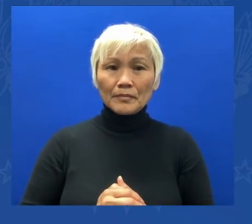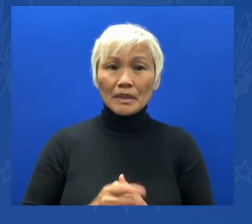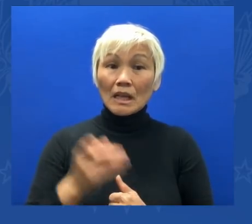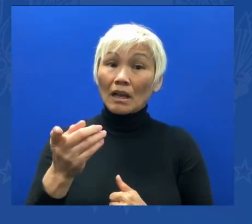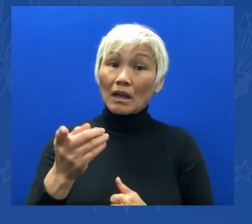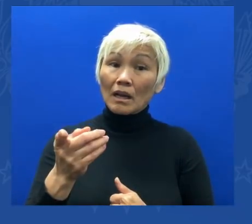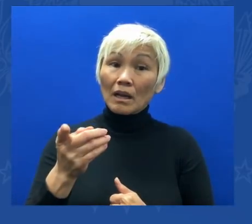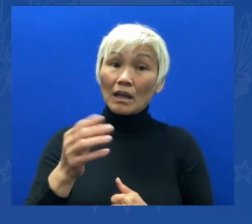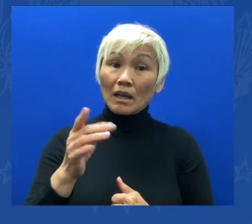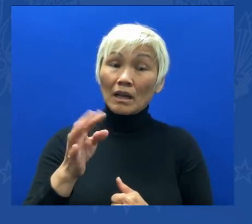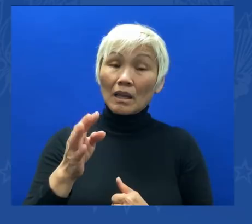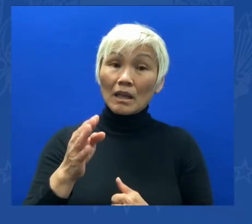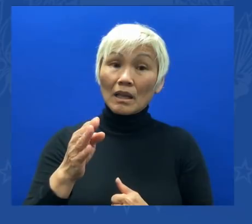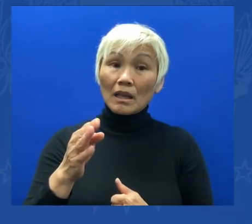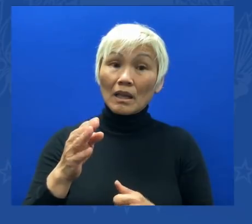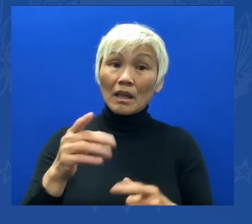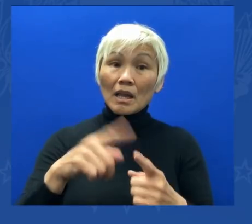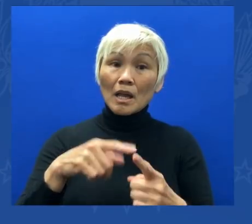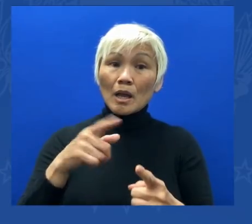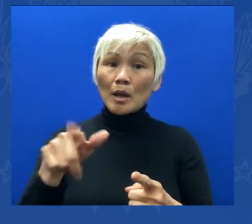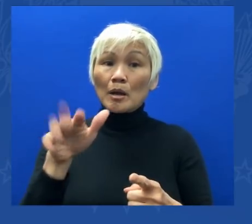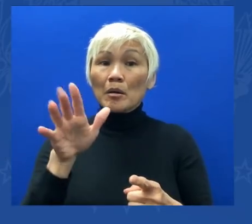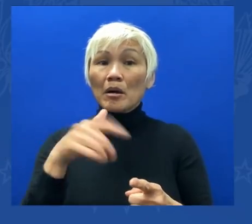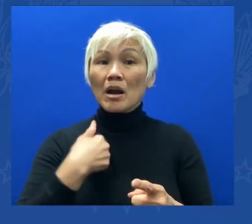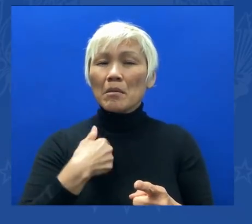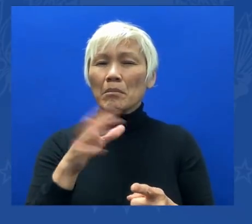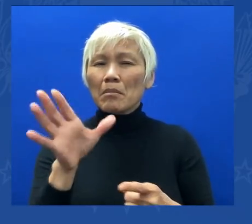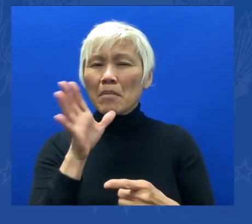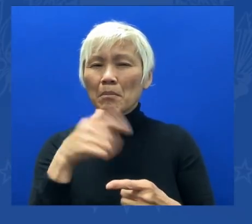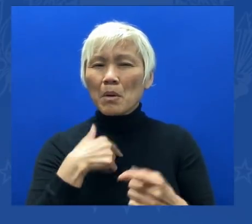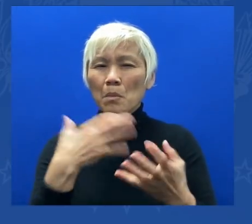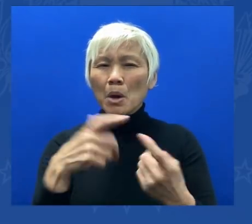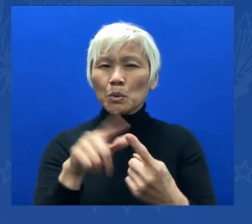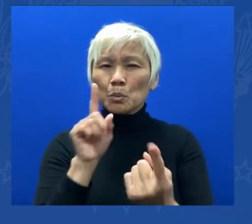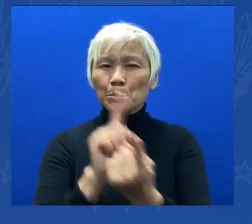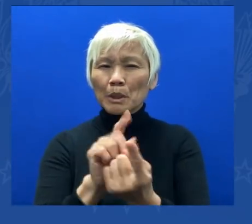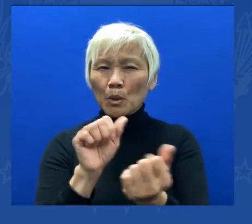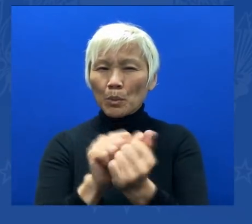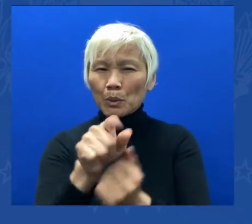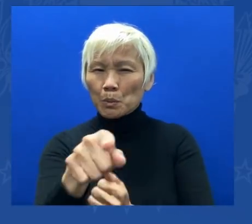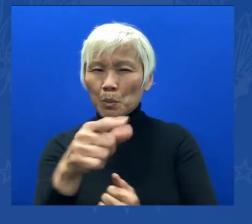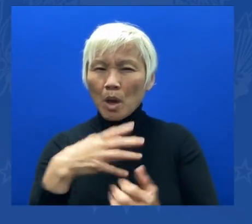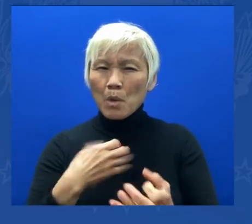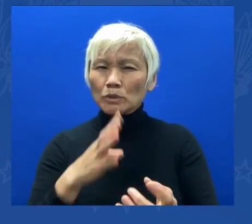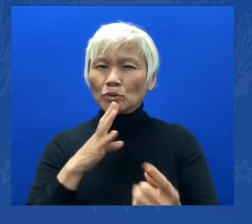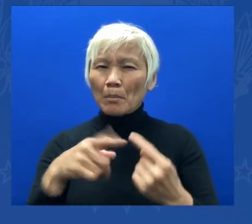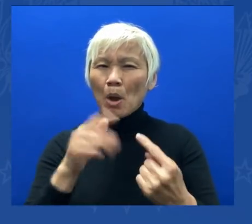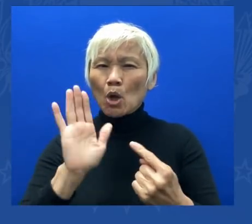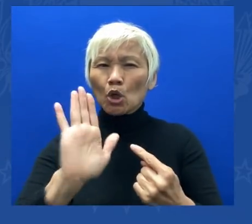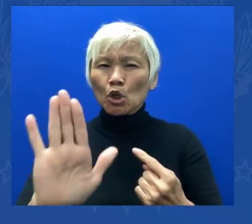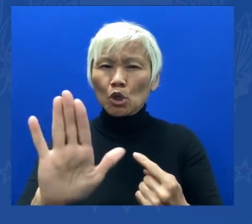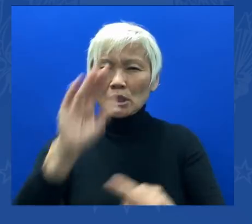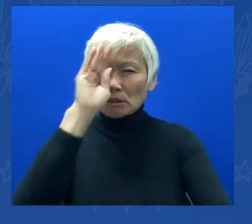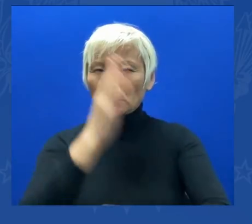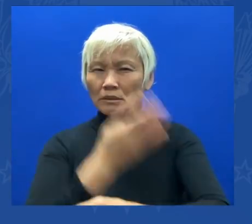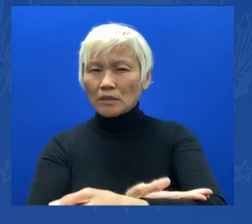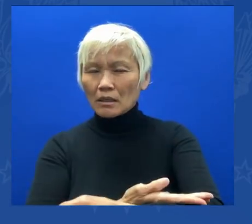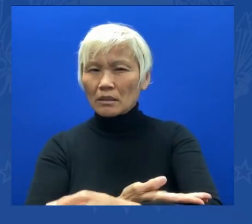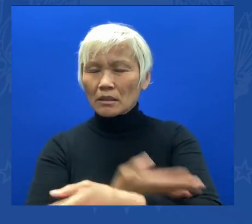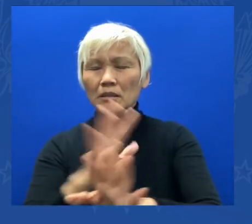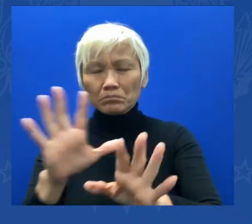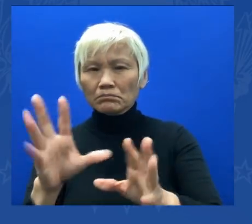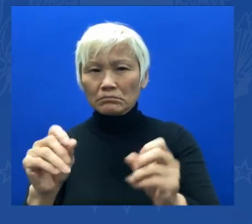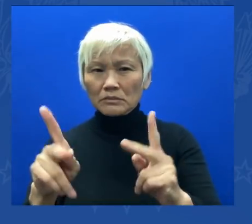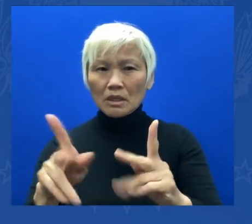We just saw a heartbreaking video. 9 have been killed reporting from Kyiv, struck by kamikaze drone strike after a shopping